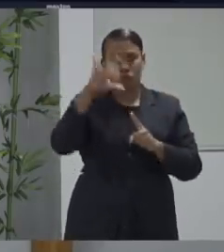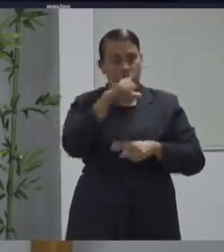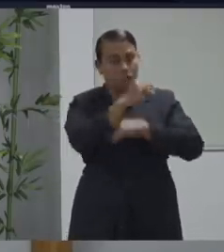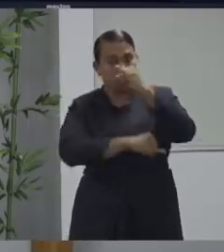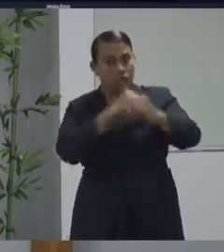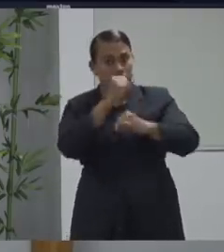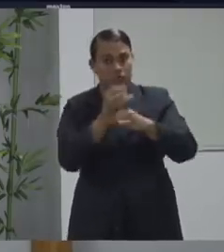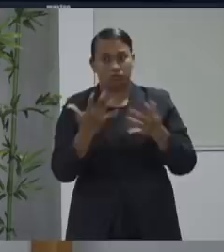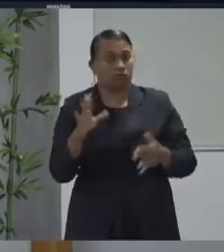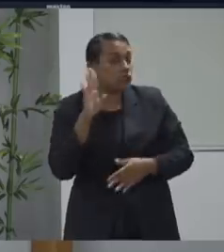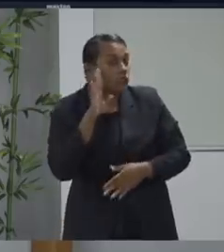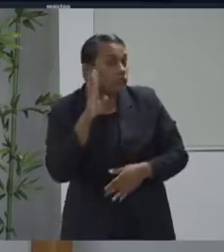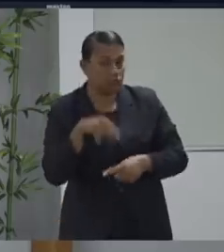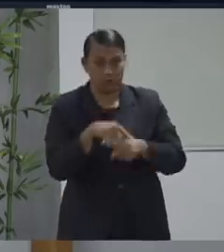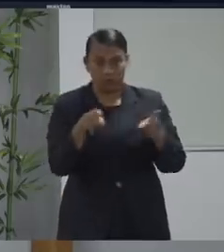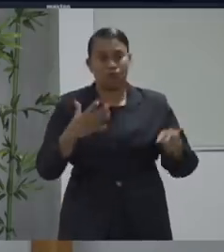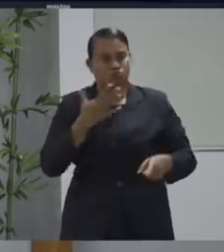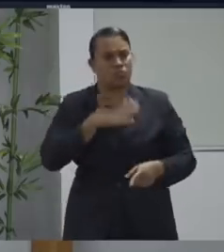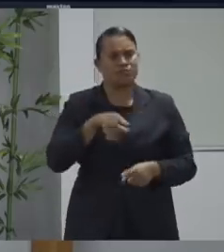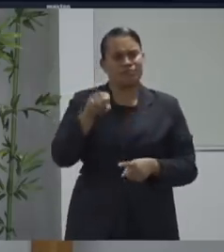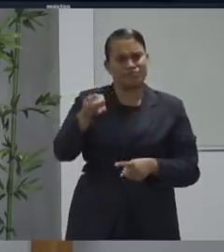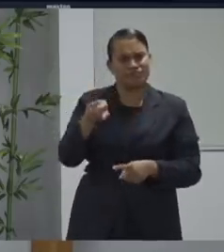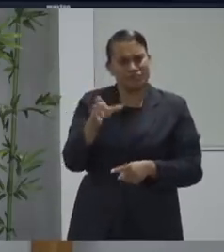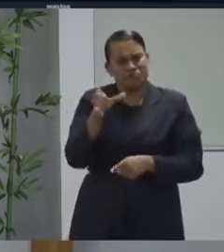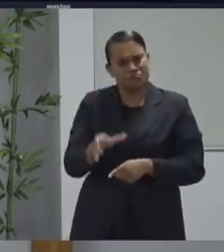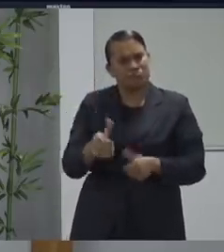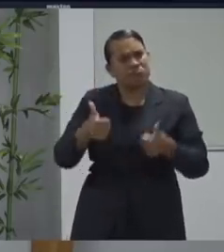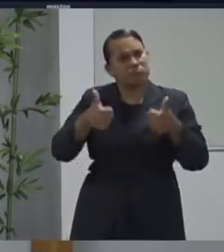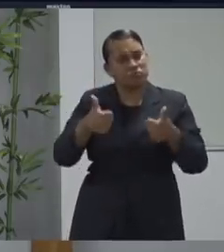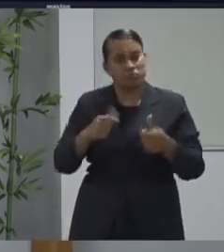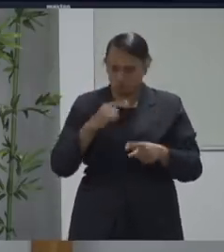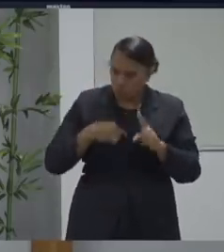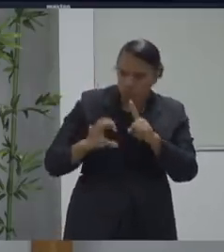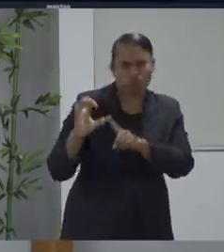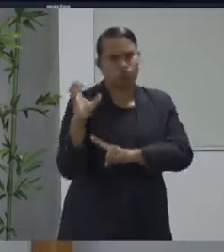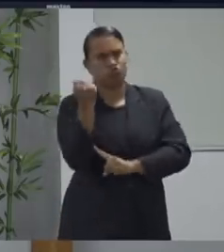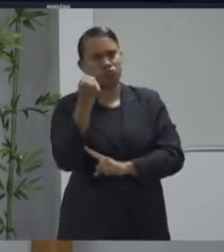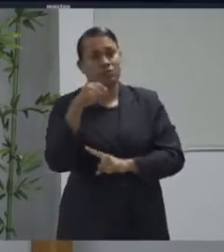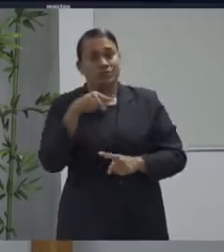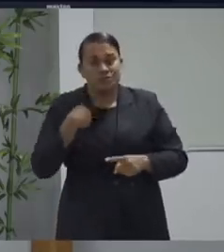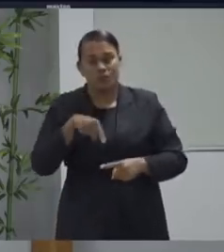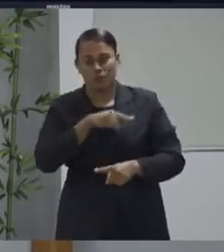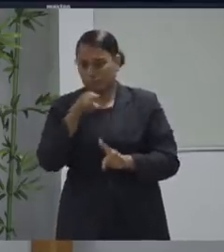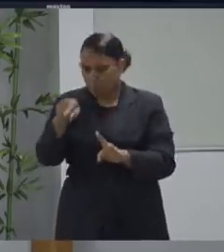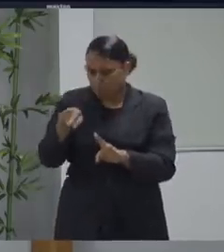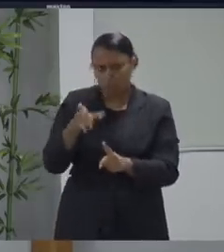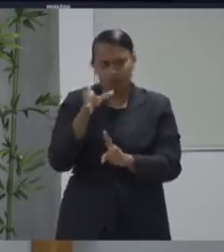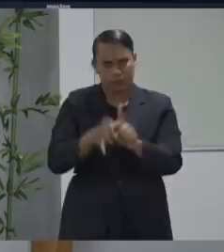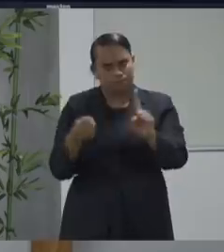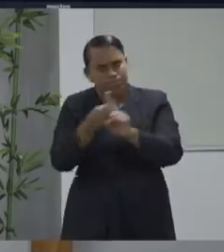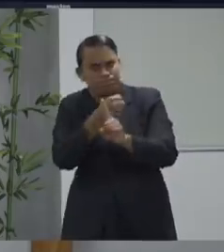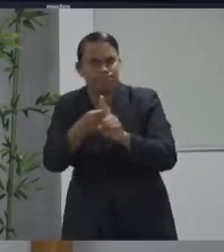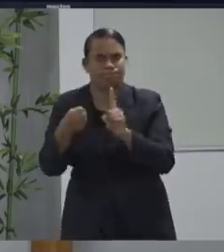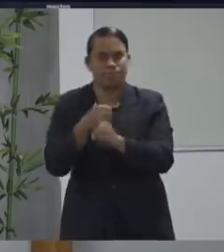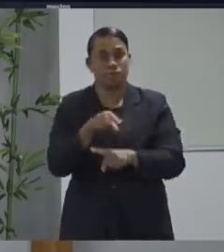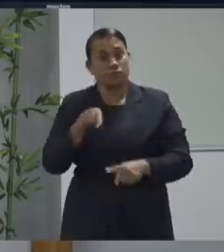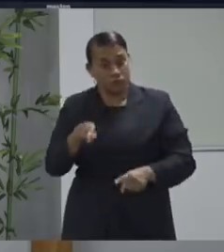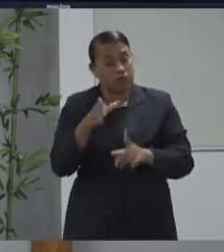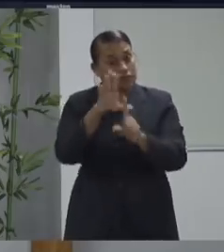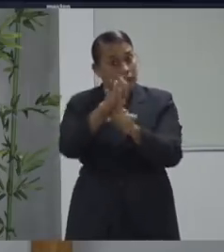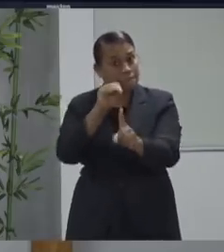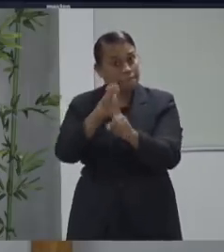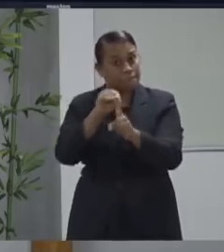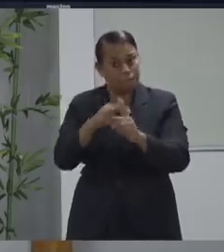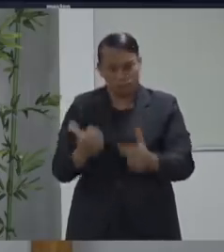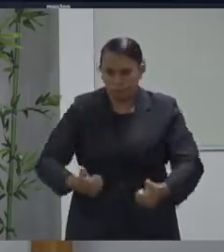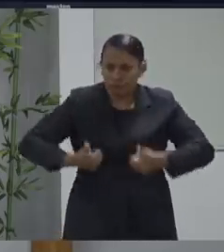Fiji a small victory in the war against this virus. His example makes clear the virus